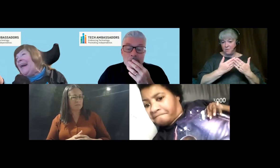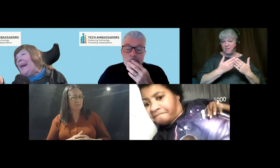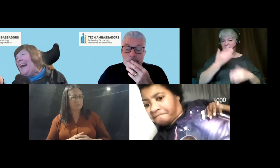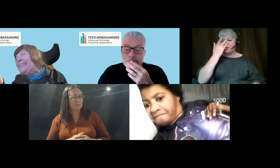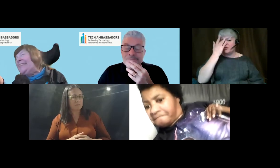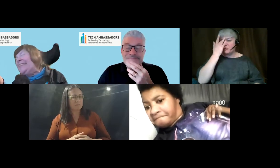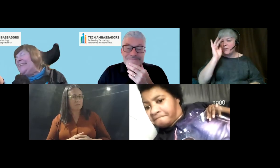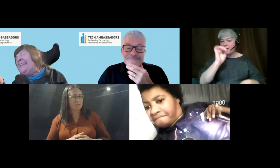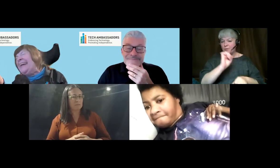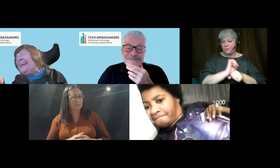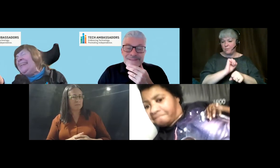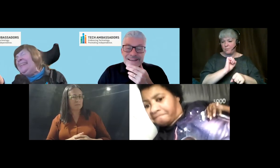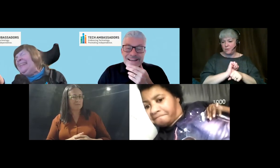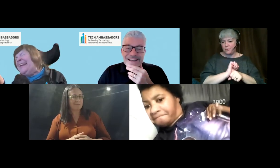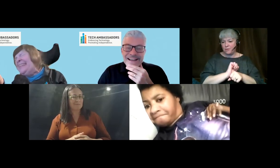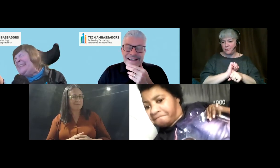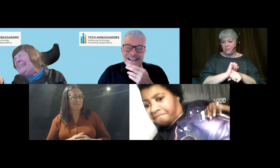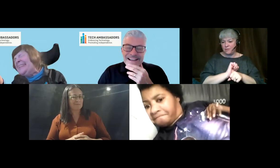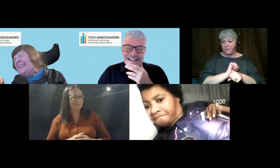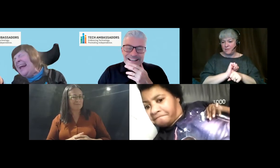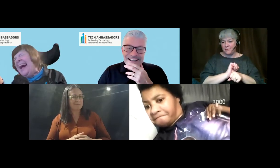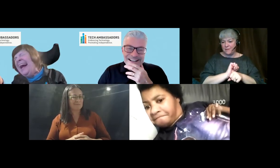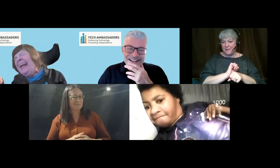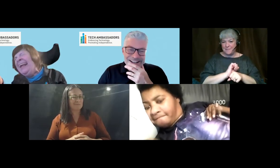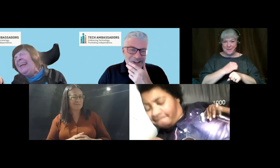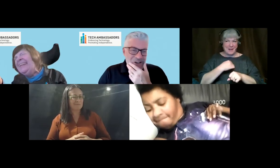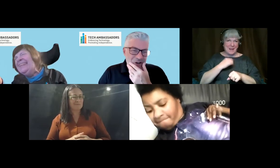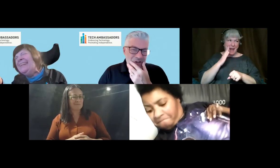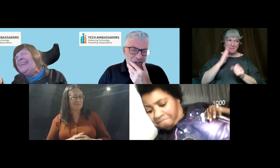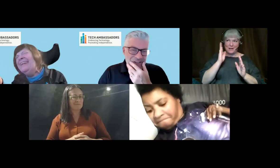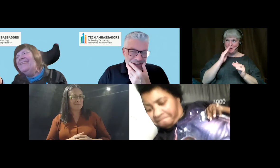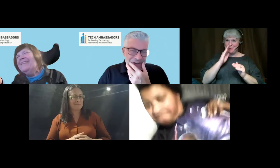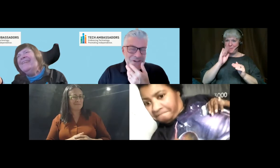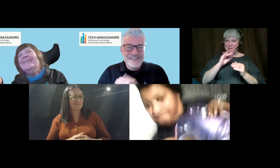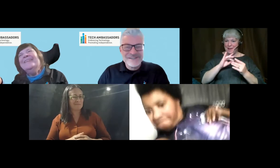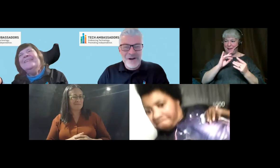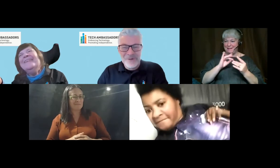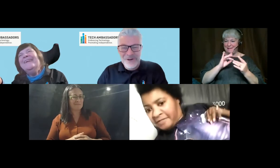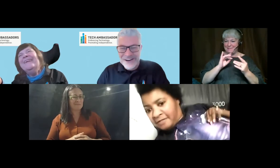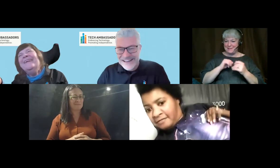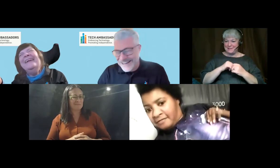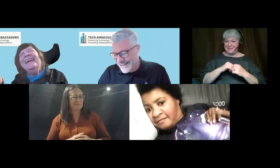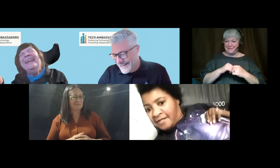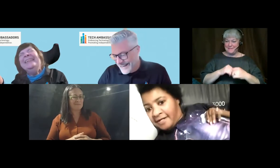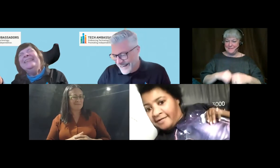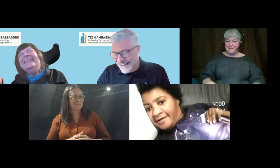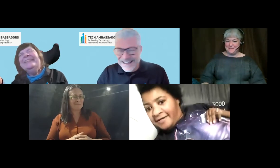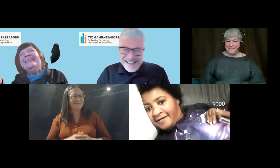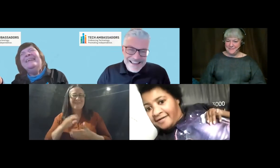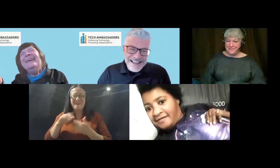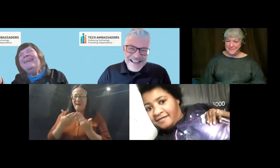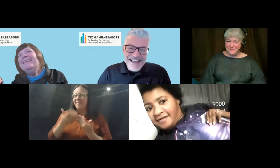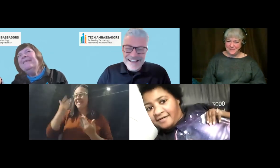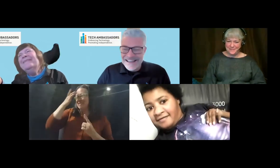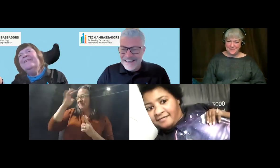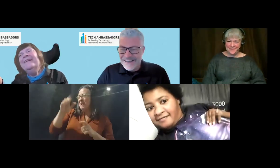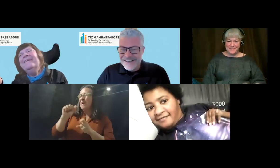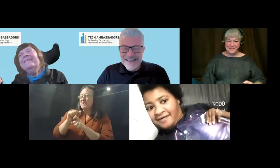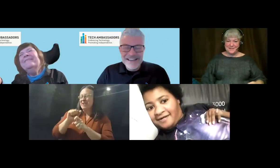work. I'm gonna get trouble with that. All this smart work.